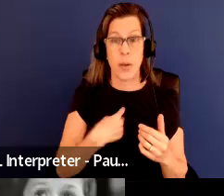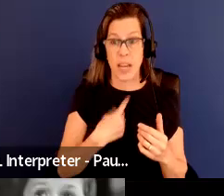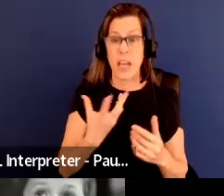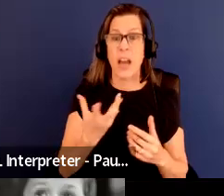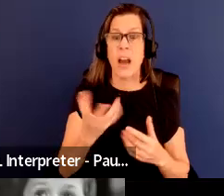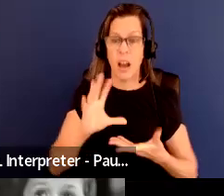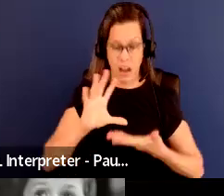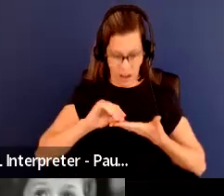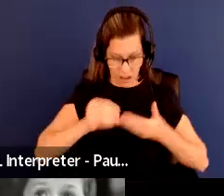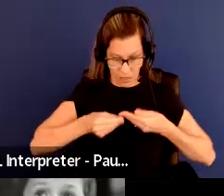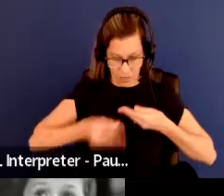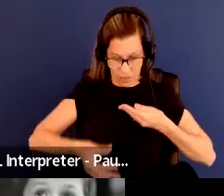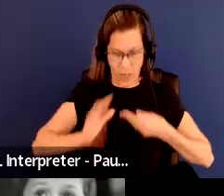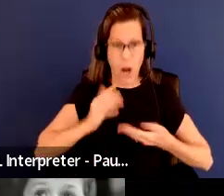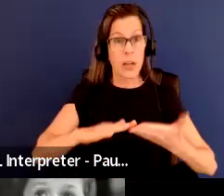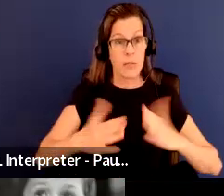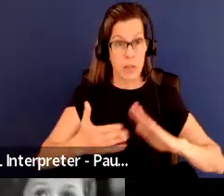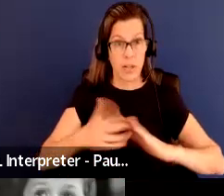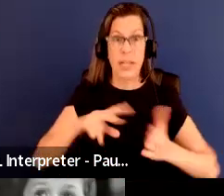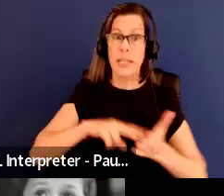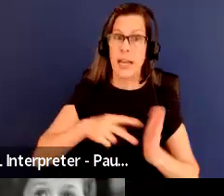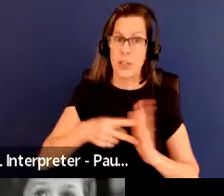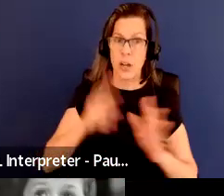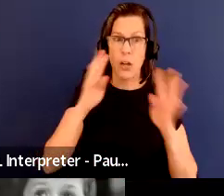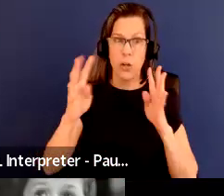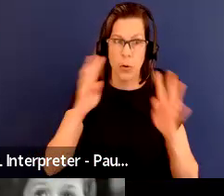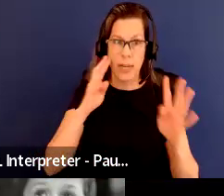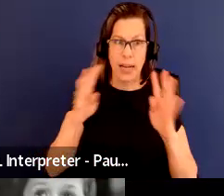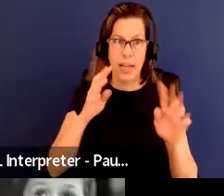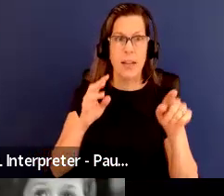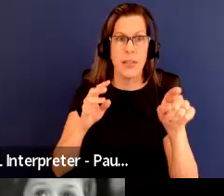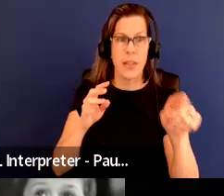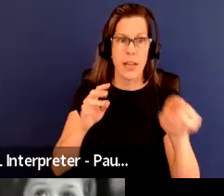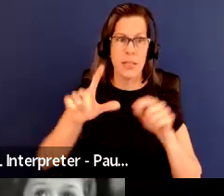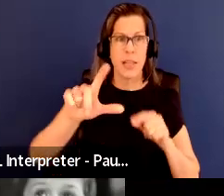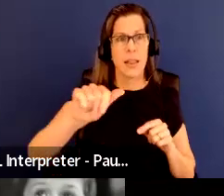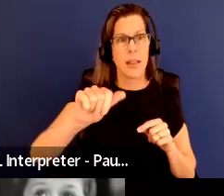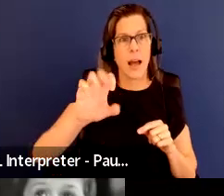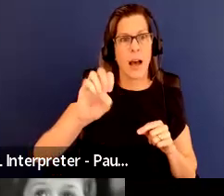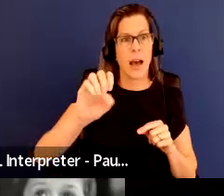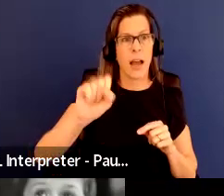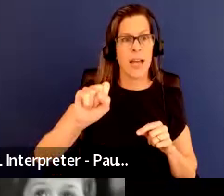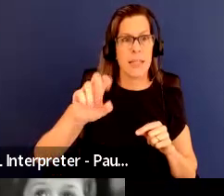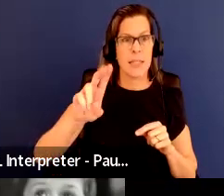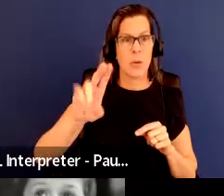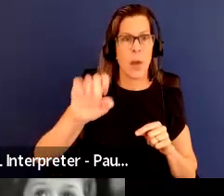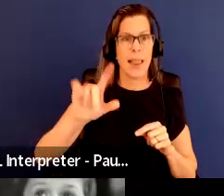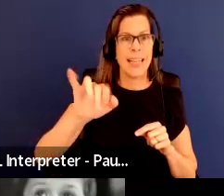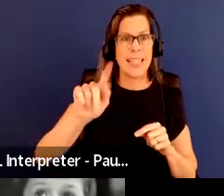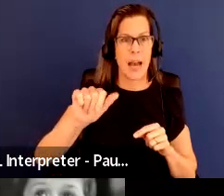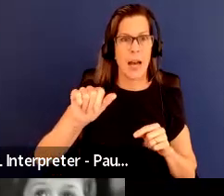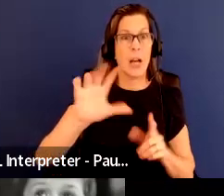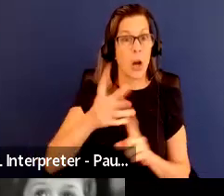our community was very intentional of creating this La Escuelita Cultural Center in Granger, founded in